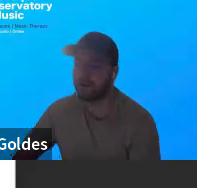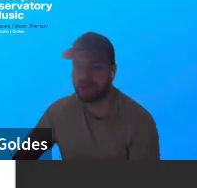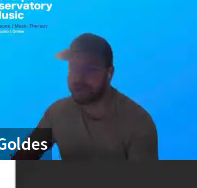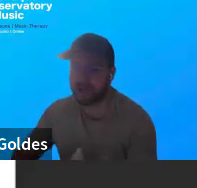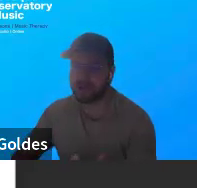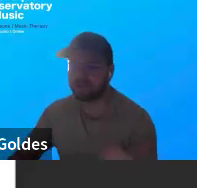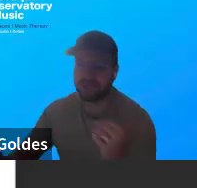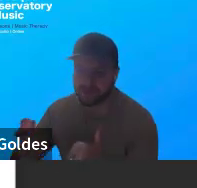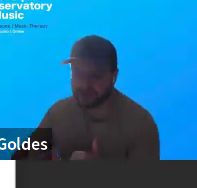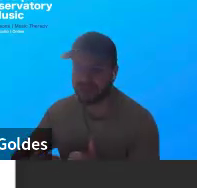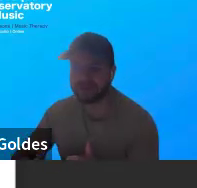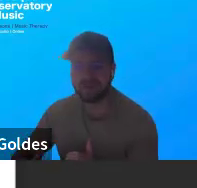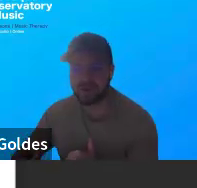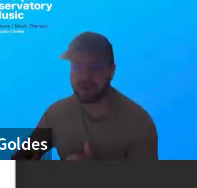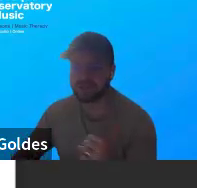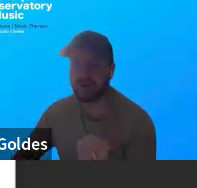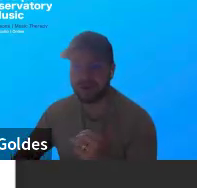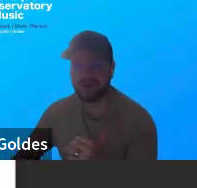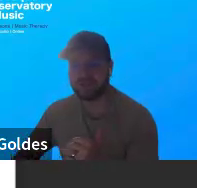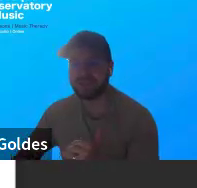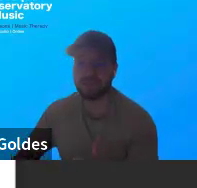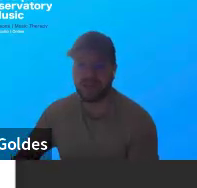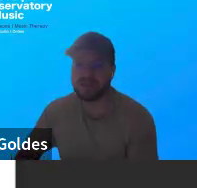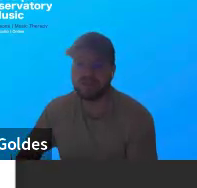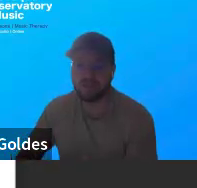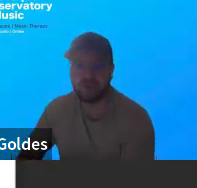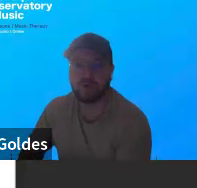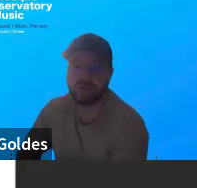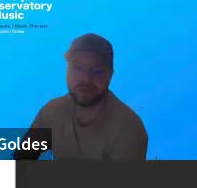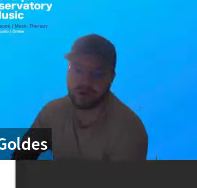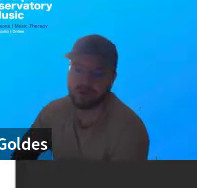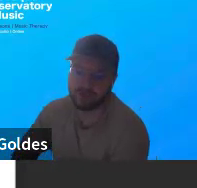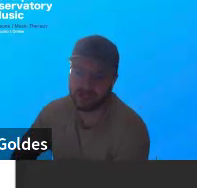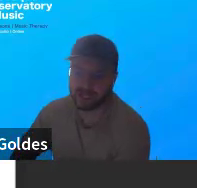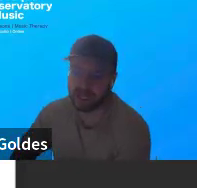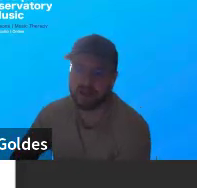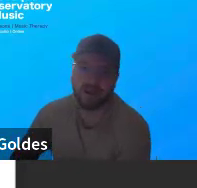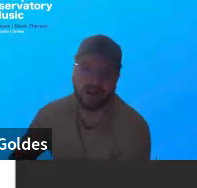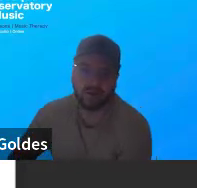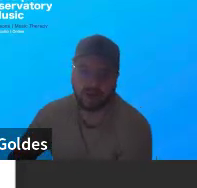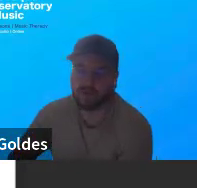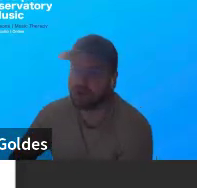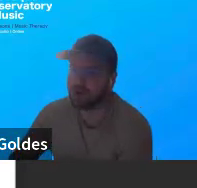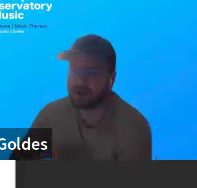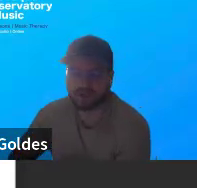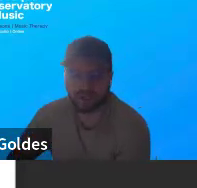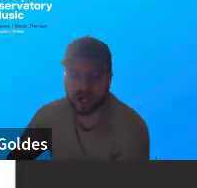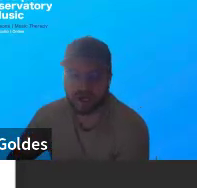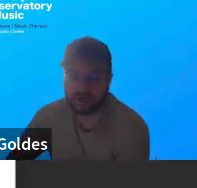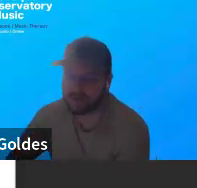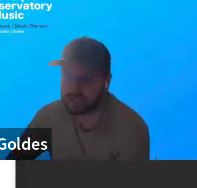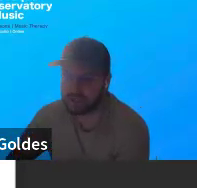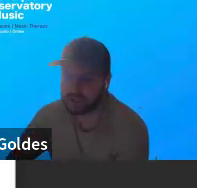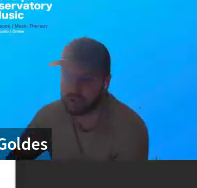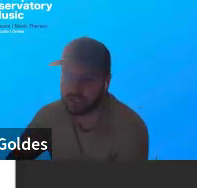So don't be shy. And sometimes we do get requests for odd instruments, and we will be able to accommodate, because again, we